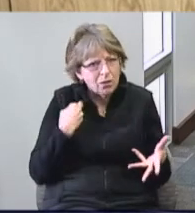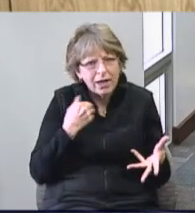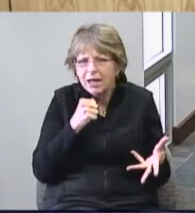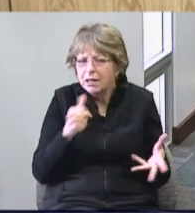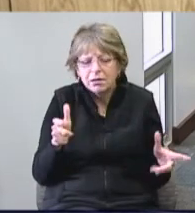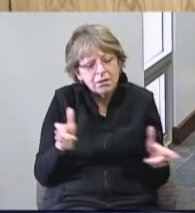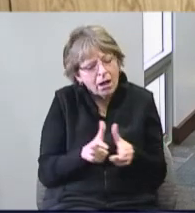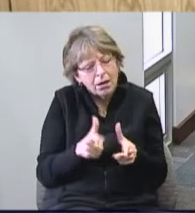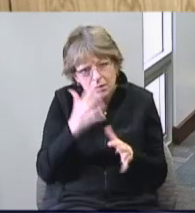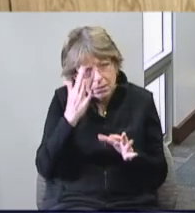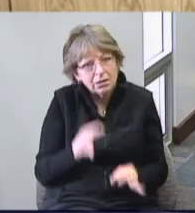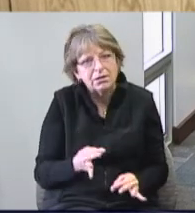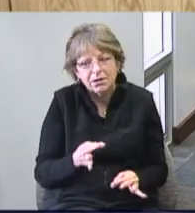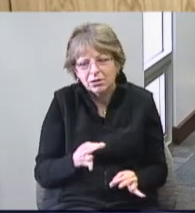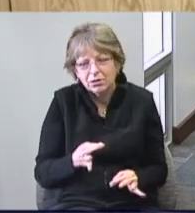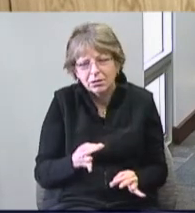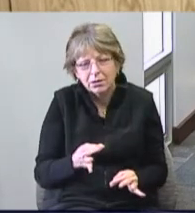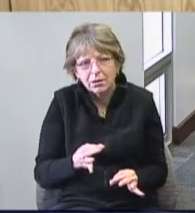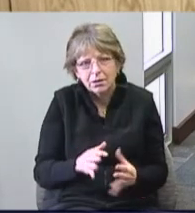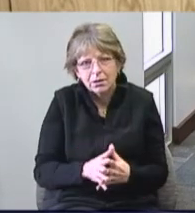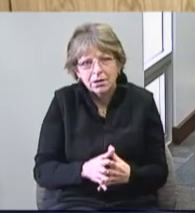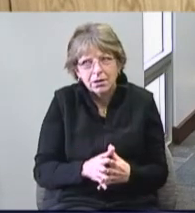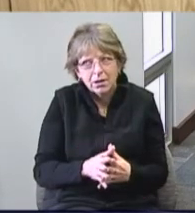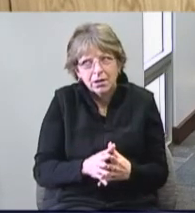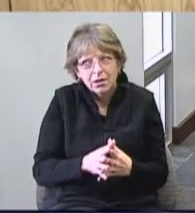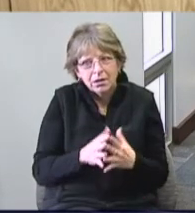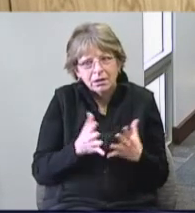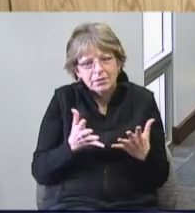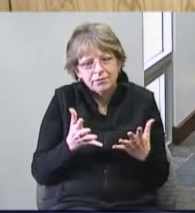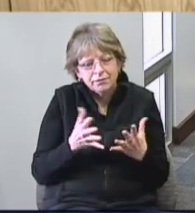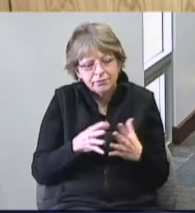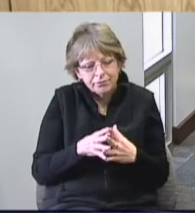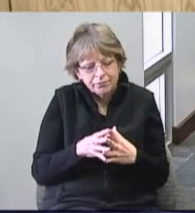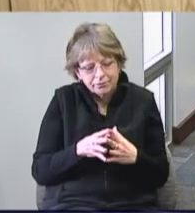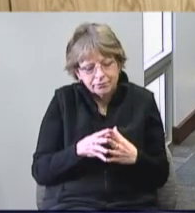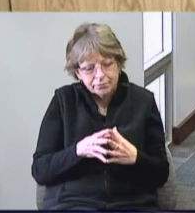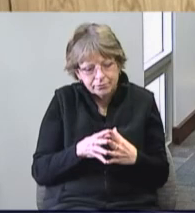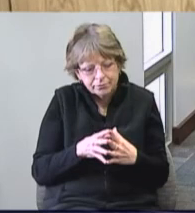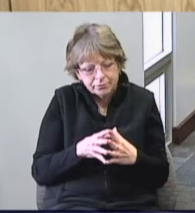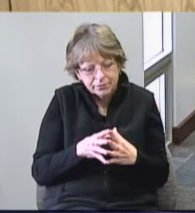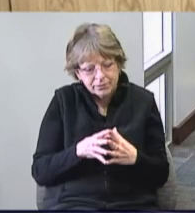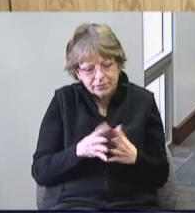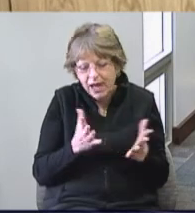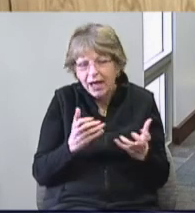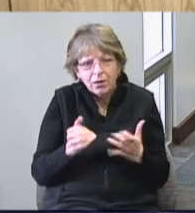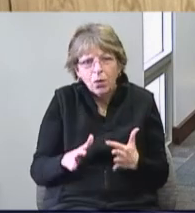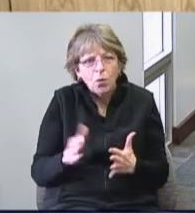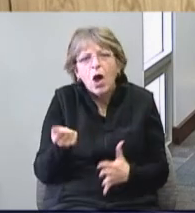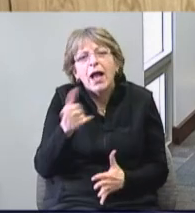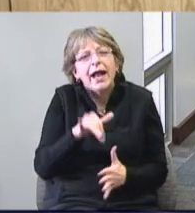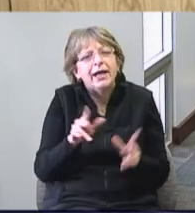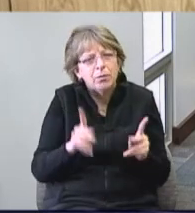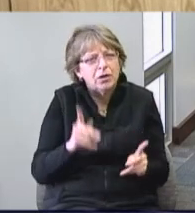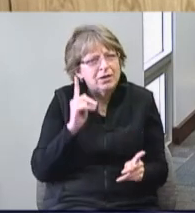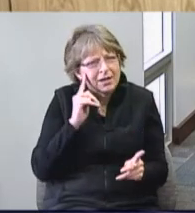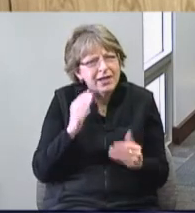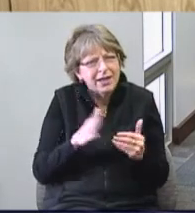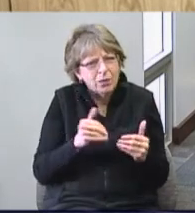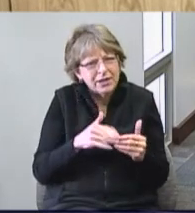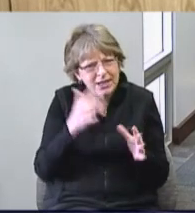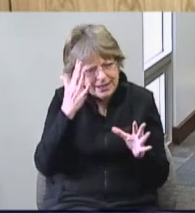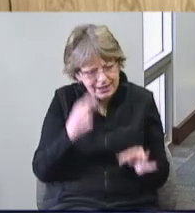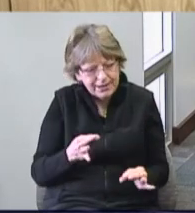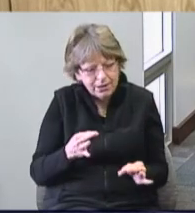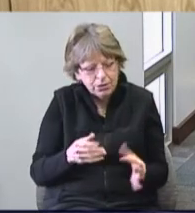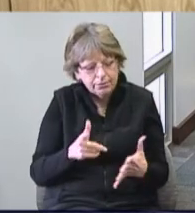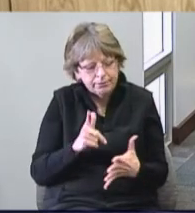I hope that it doesn't appear that it was an easy decision. Would the clerk please call the